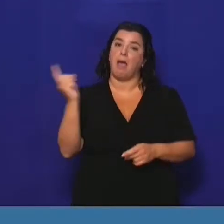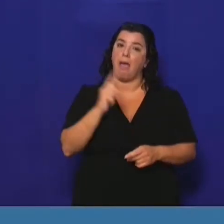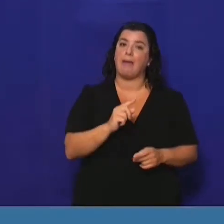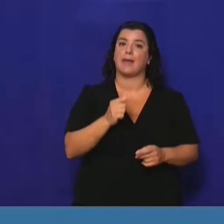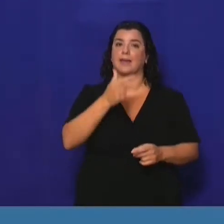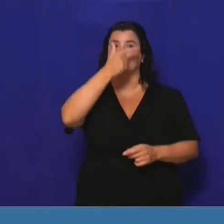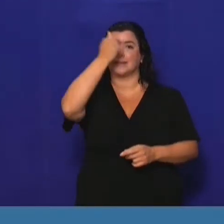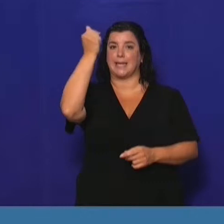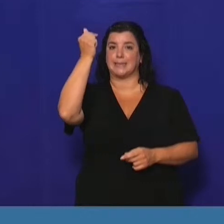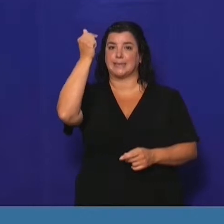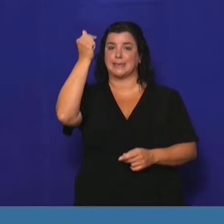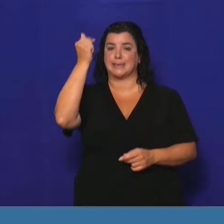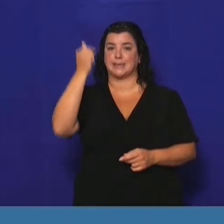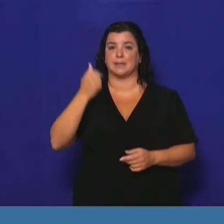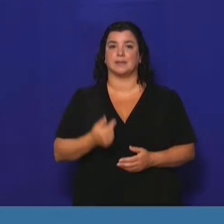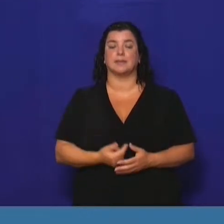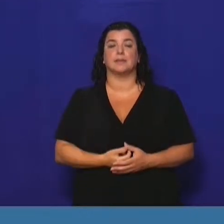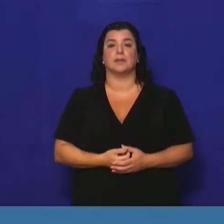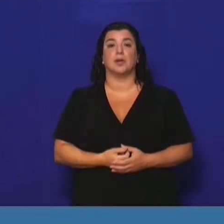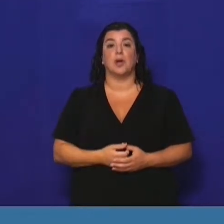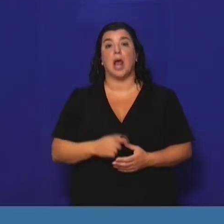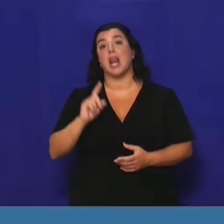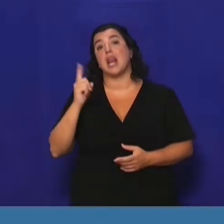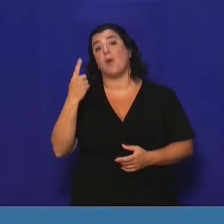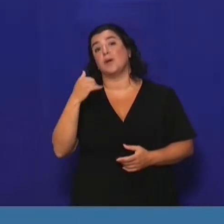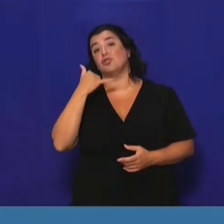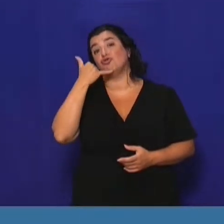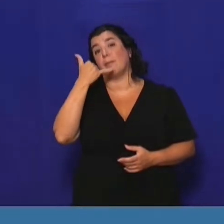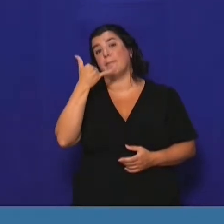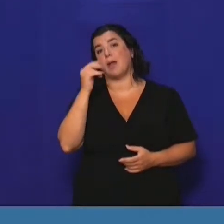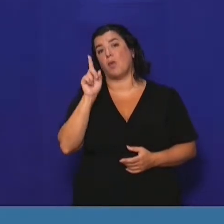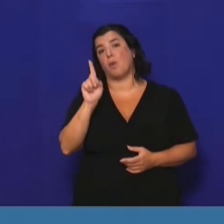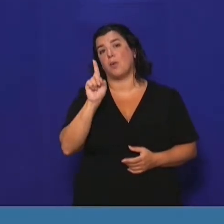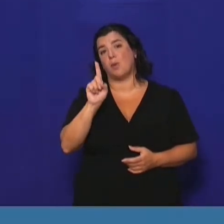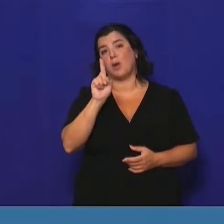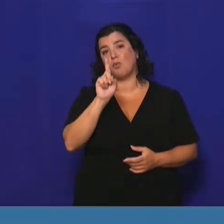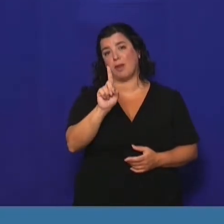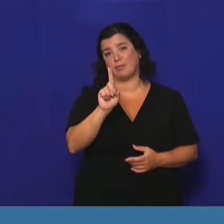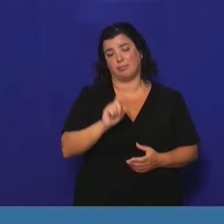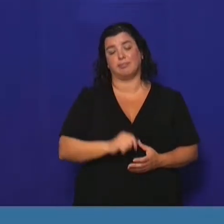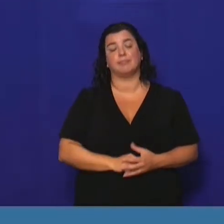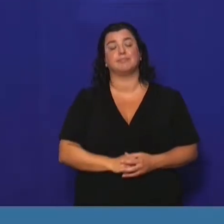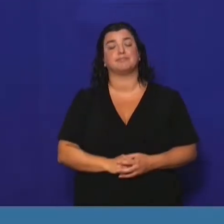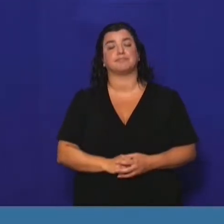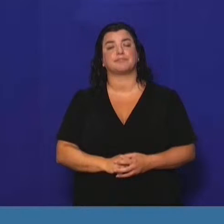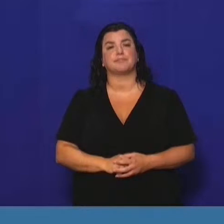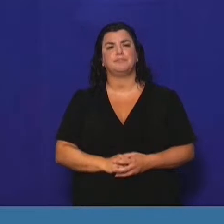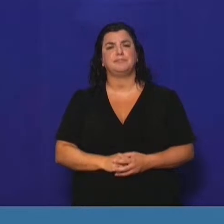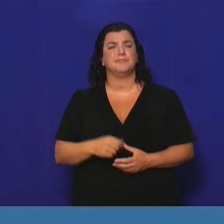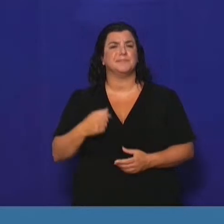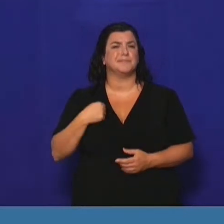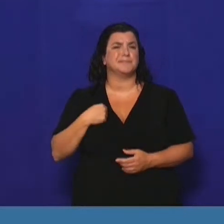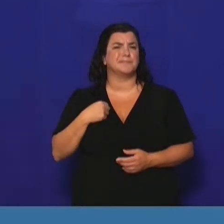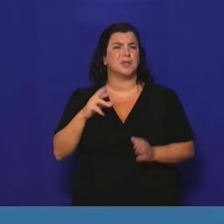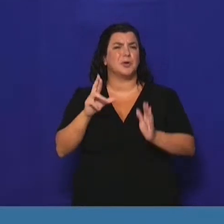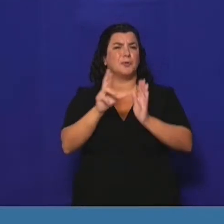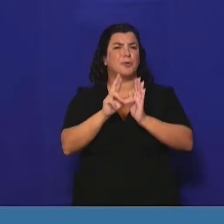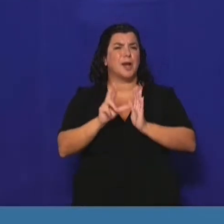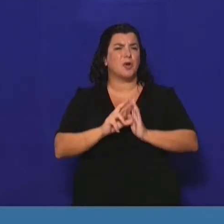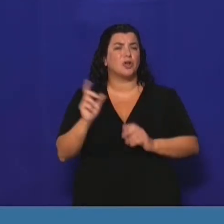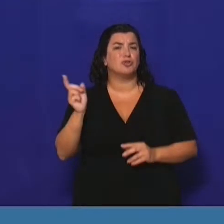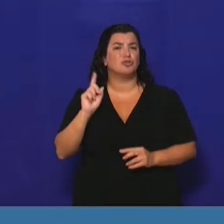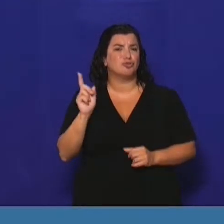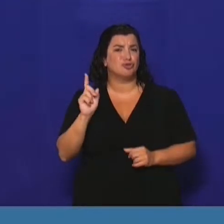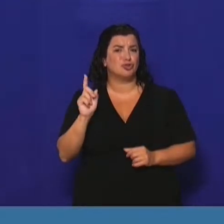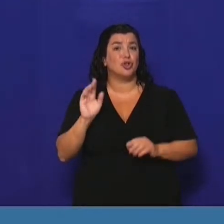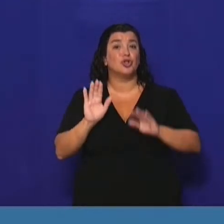it-test fl-swabbing centers wara li jċemplu l-111. Bħala miżuri ta' medikazzjoni anka skont l-Aqda